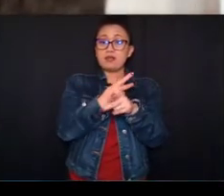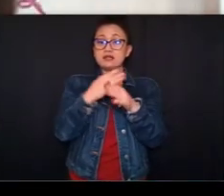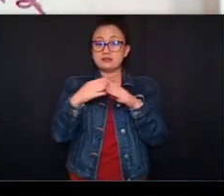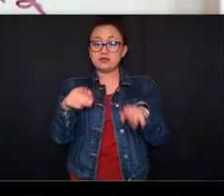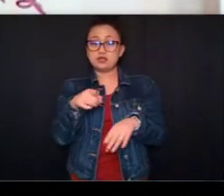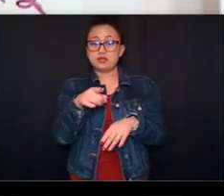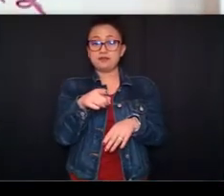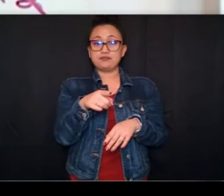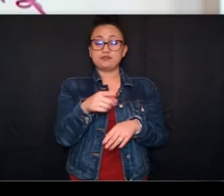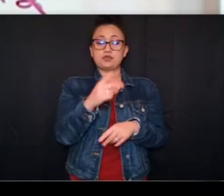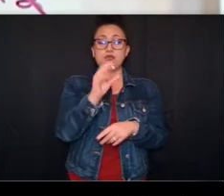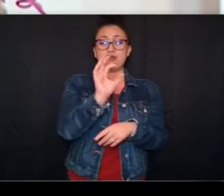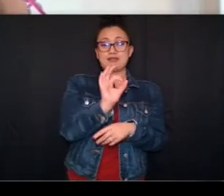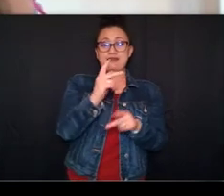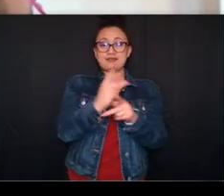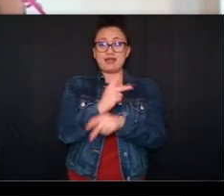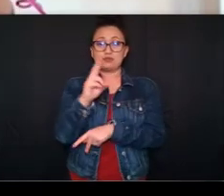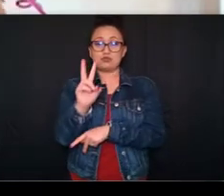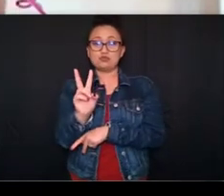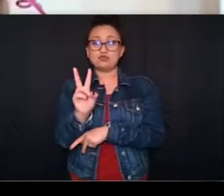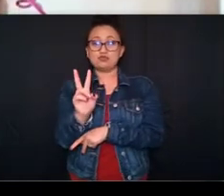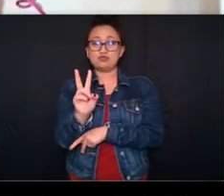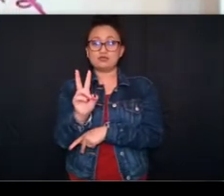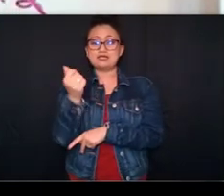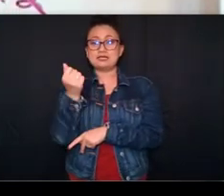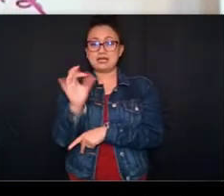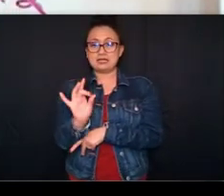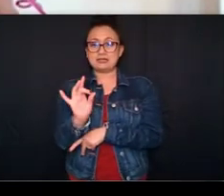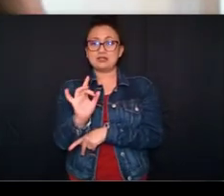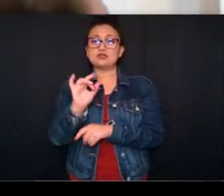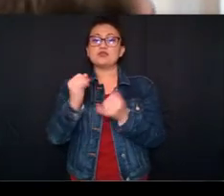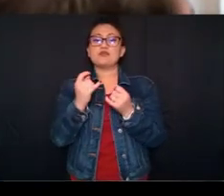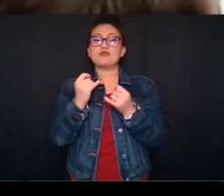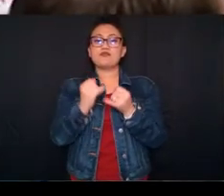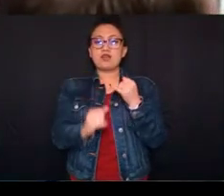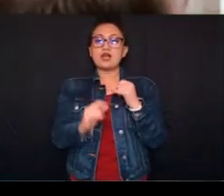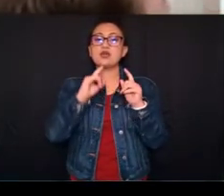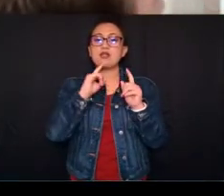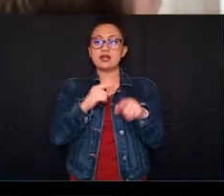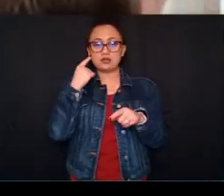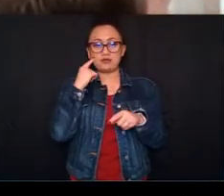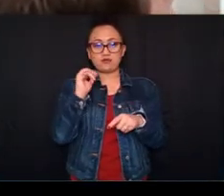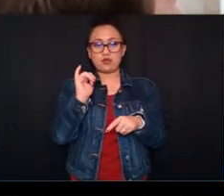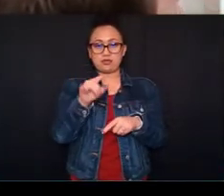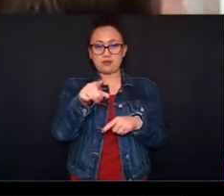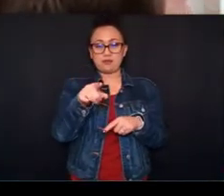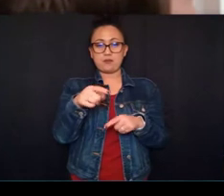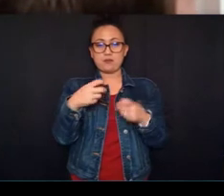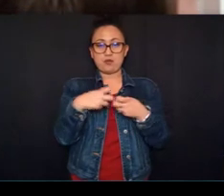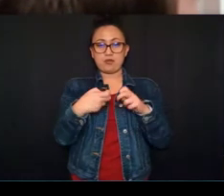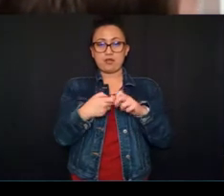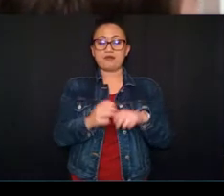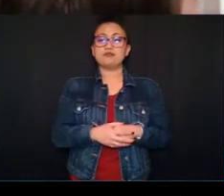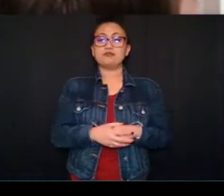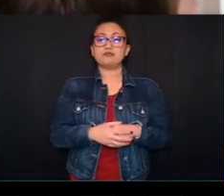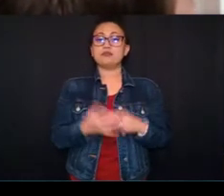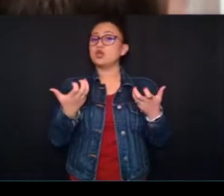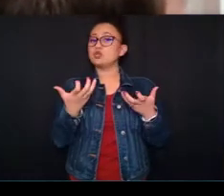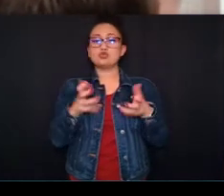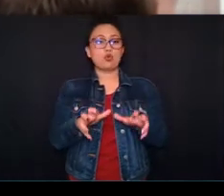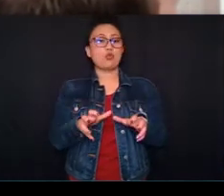18 is the final answer to that problem. All right, so you don't want to accidentally be doing things like 2 times 6